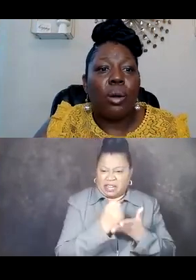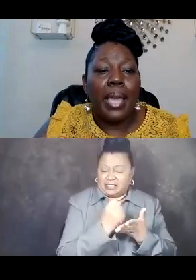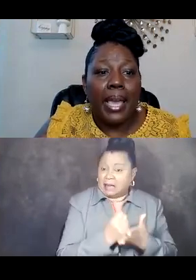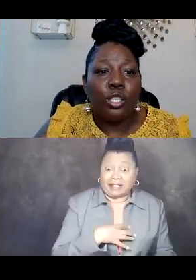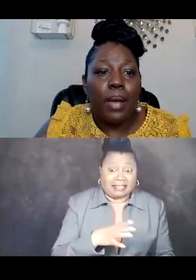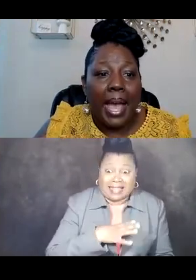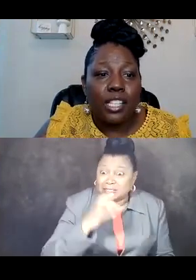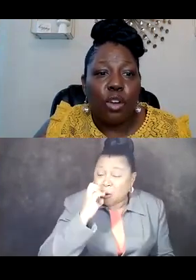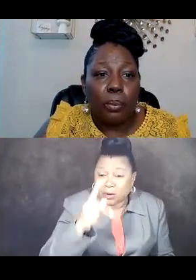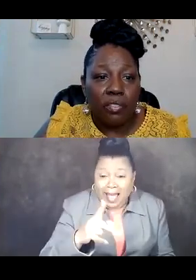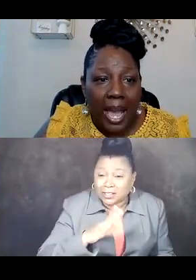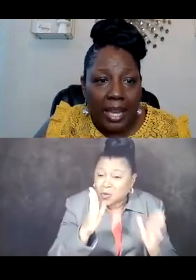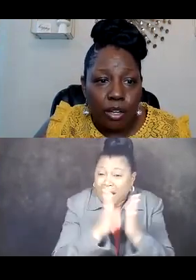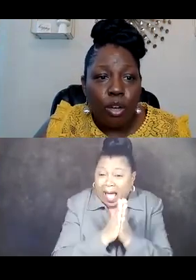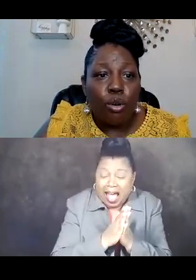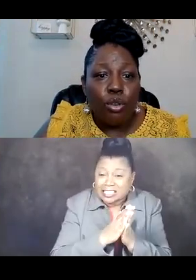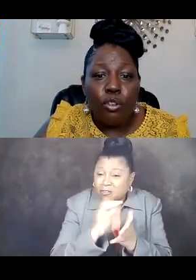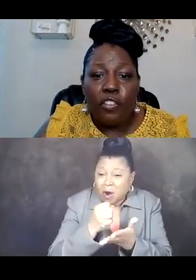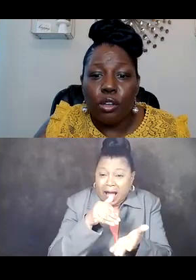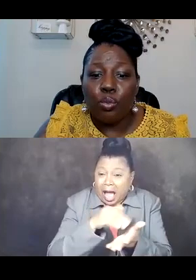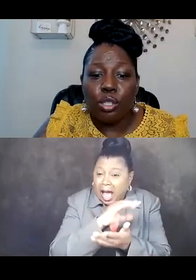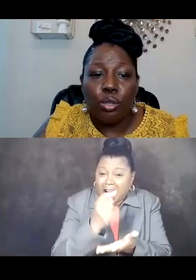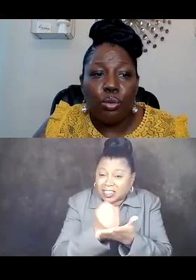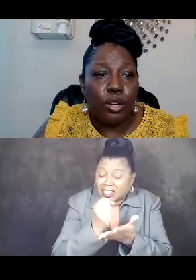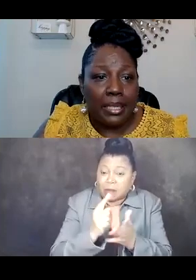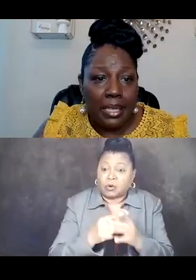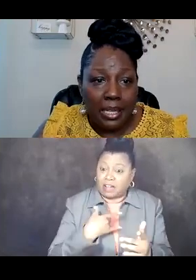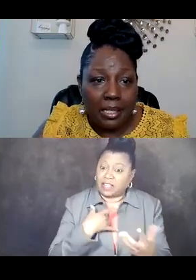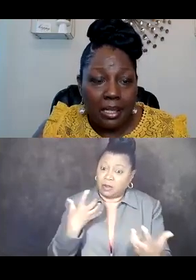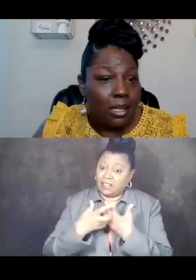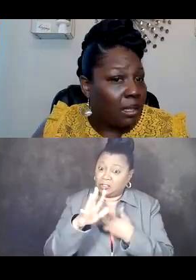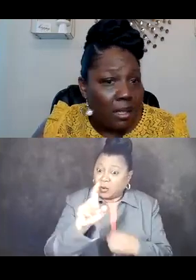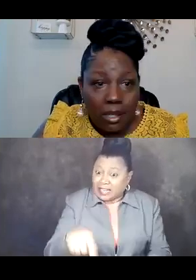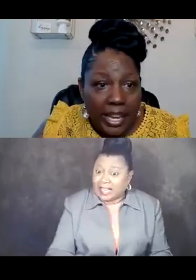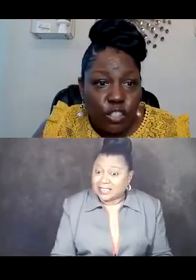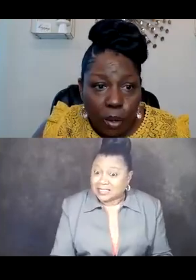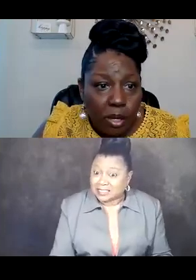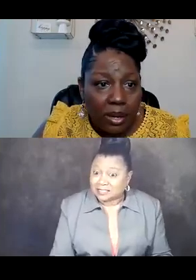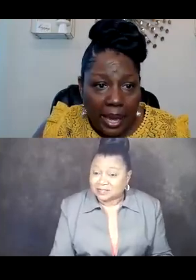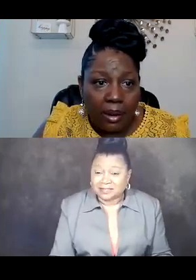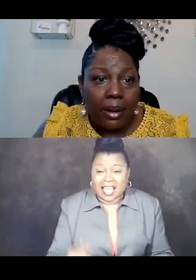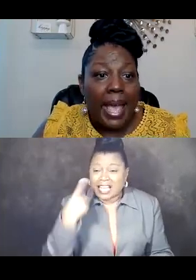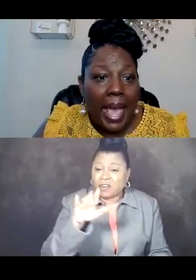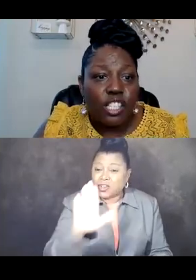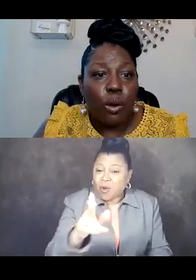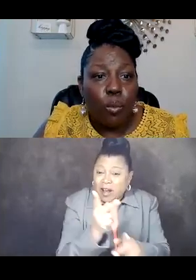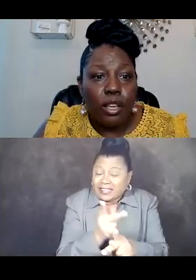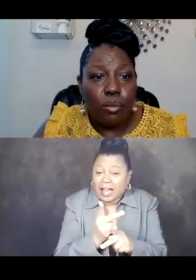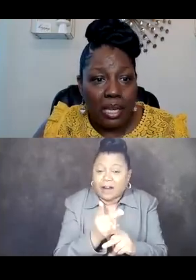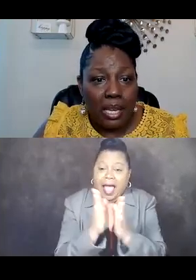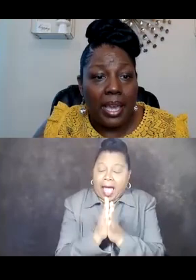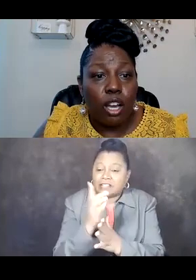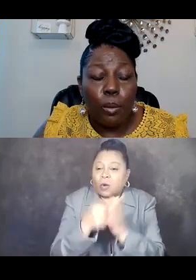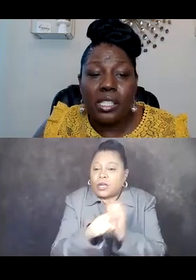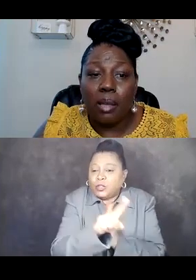It's okay to ask for a provider who you feel will suit your needs. It's for your care. Ask for what